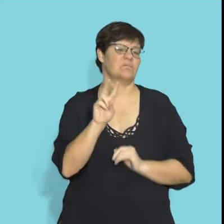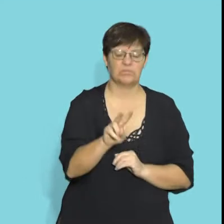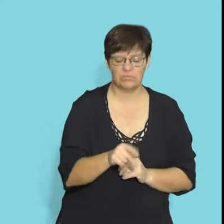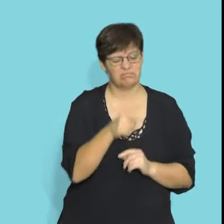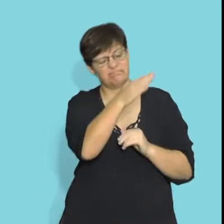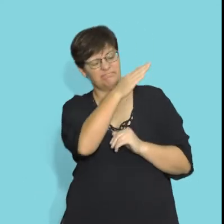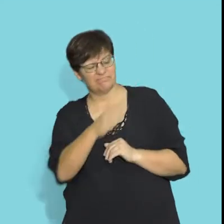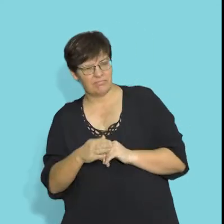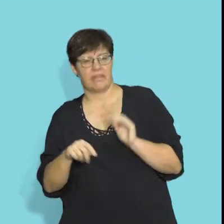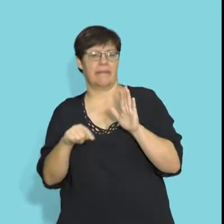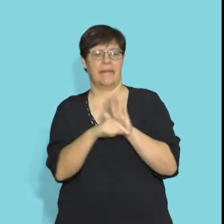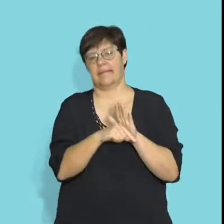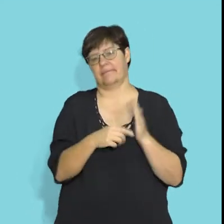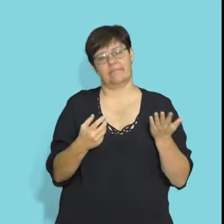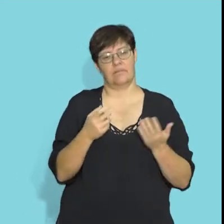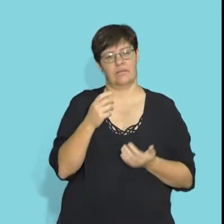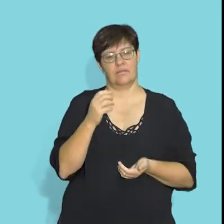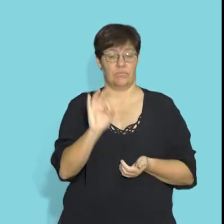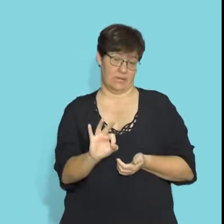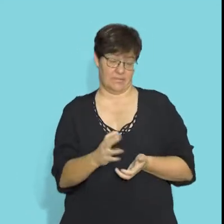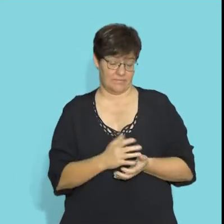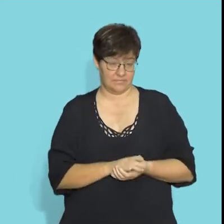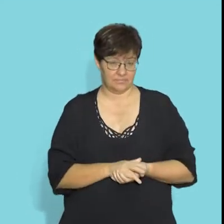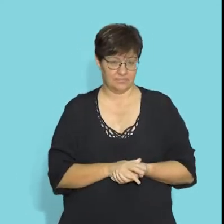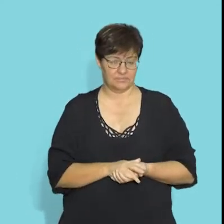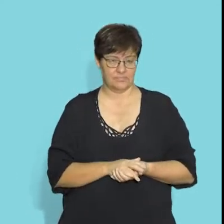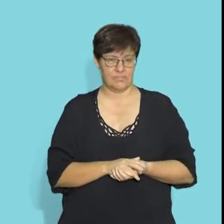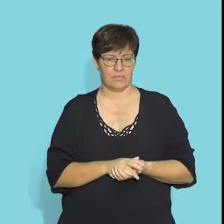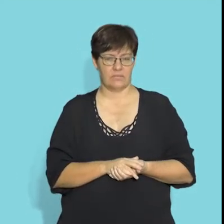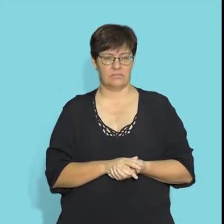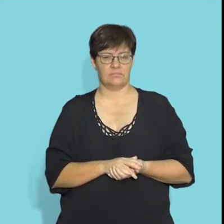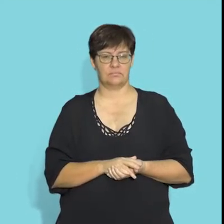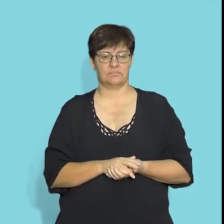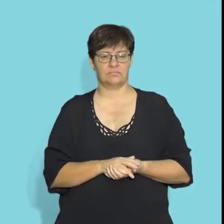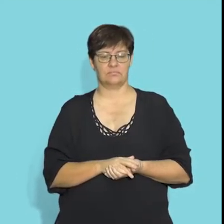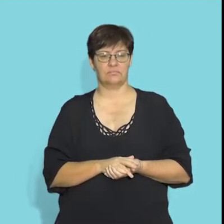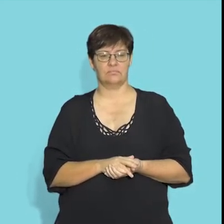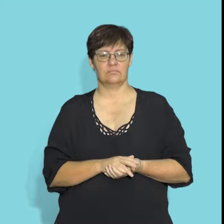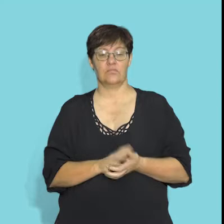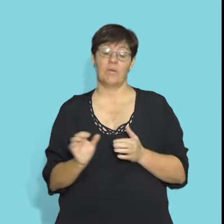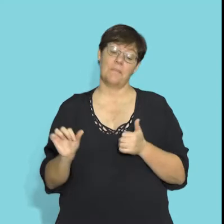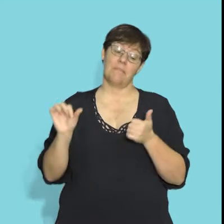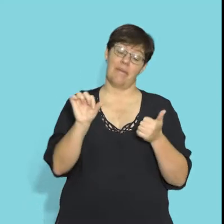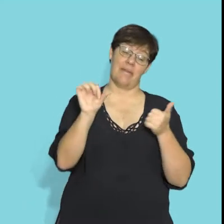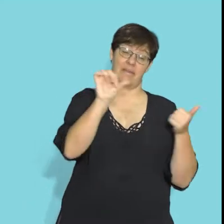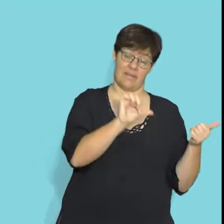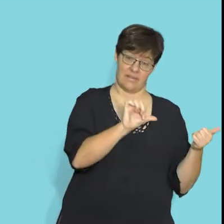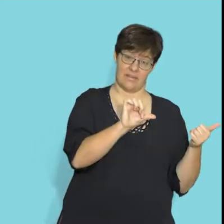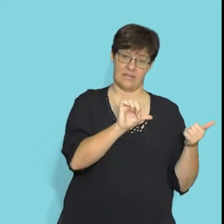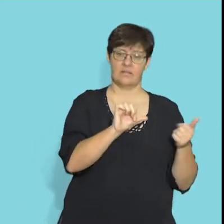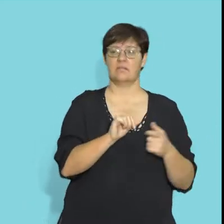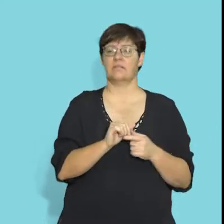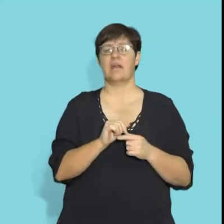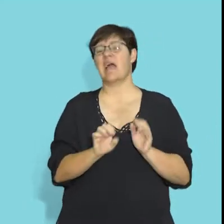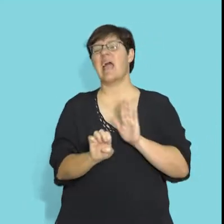-2, and this gradient could be equal to -3. Now, if we go back to the